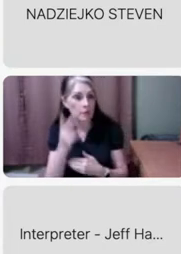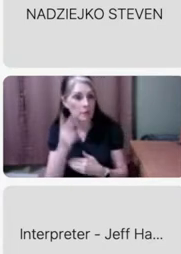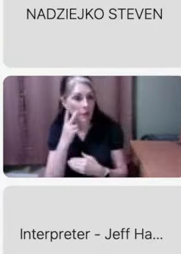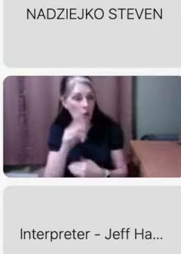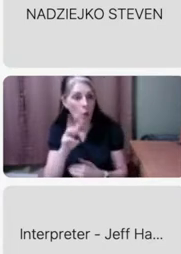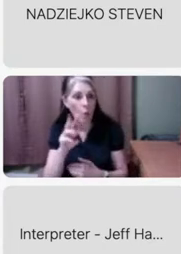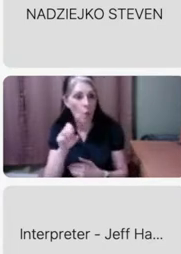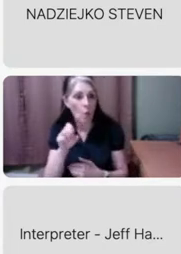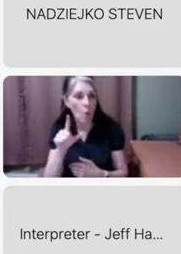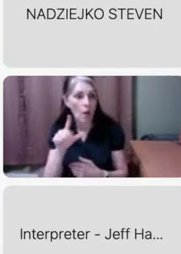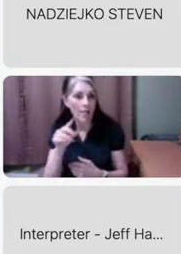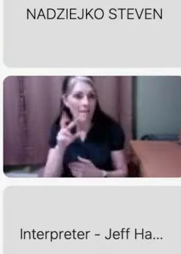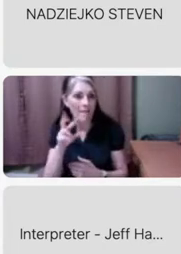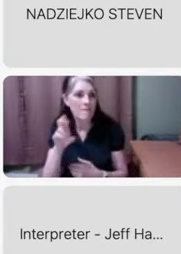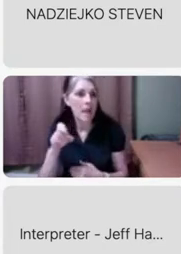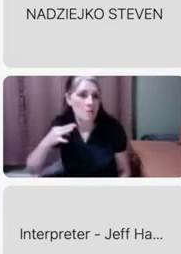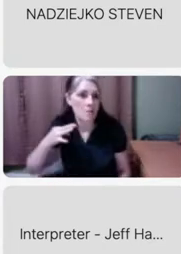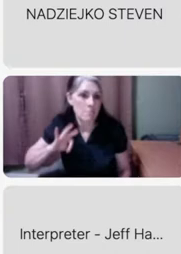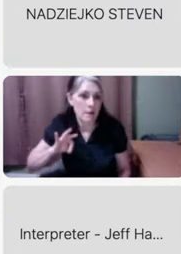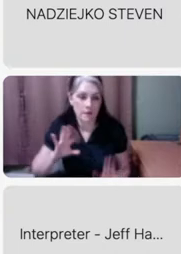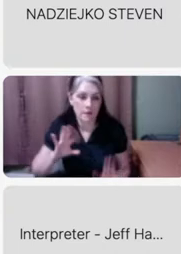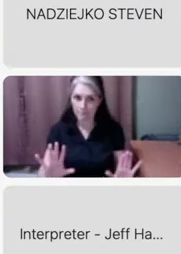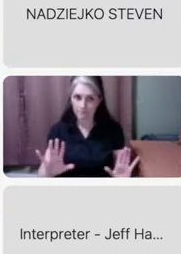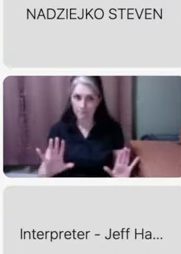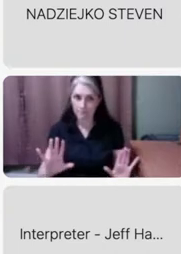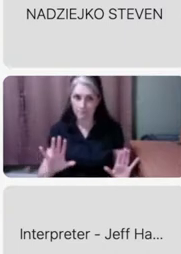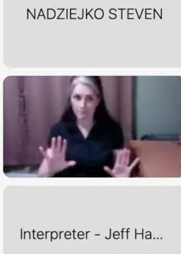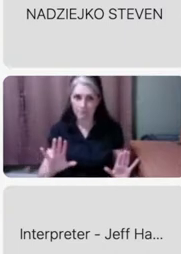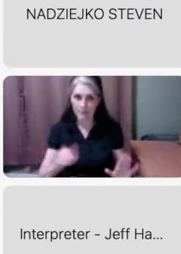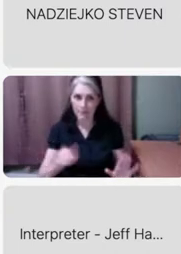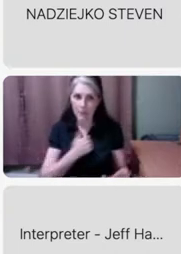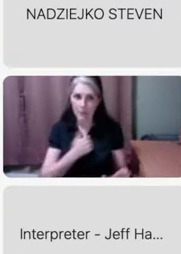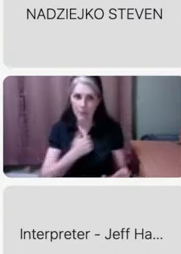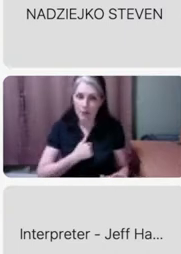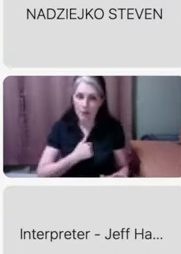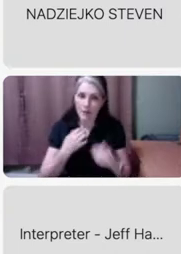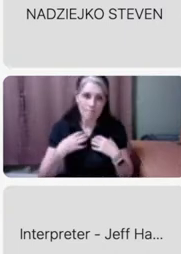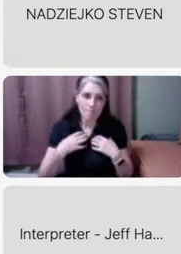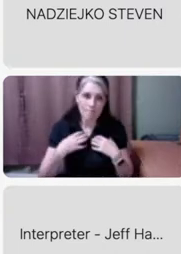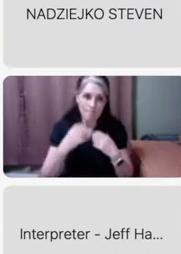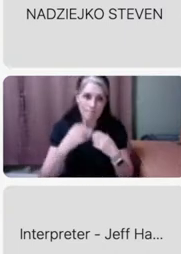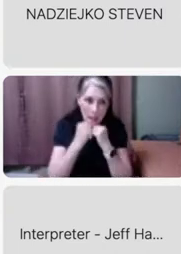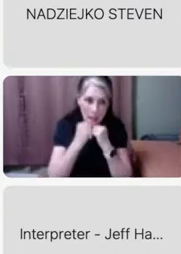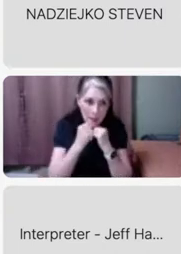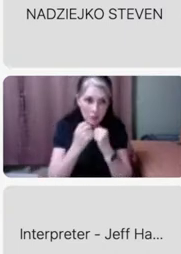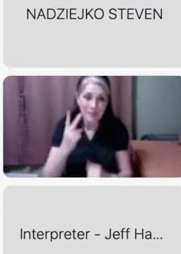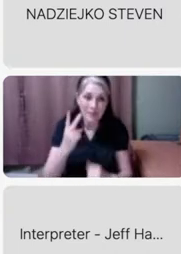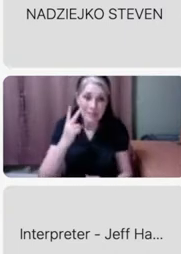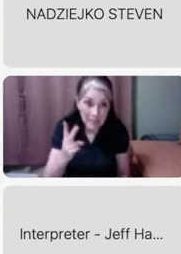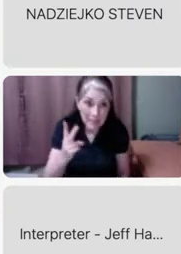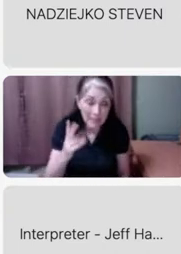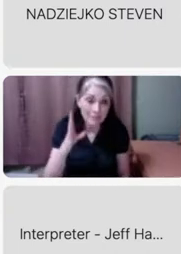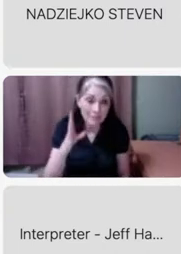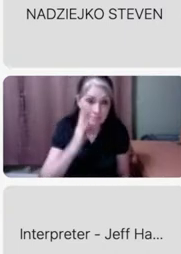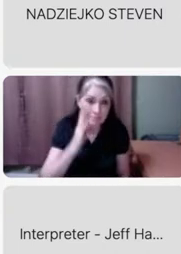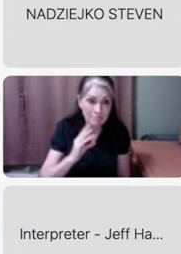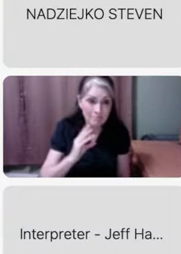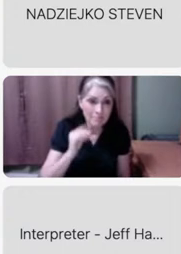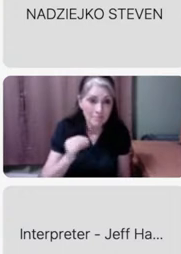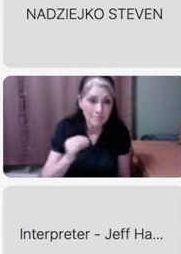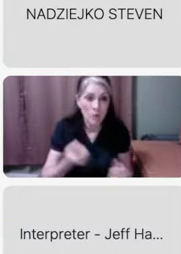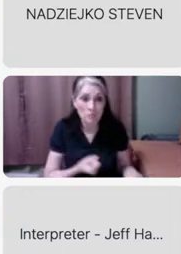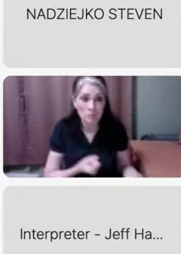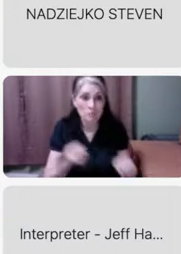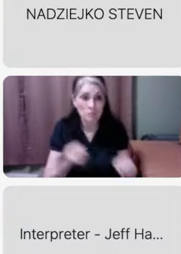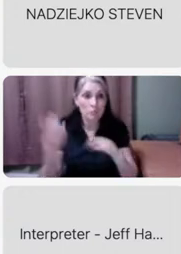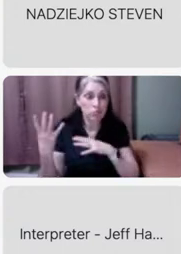that's the opportunity here sorry i just i'm passionate about that because i i saw it we were we've done away with the program where we stopped giving kids lunches if